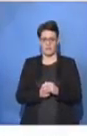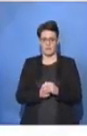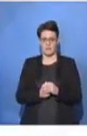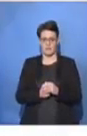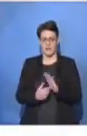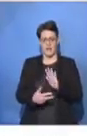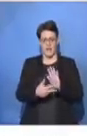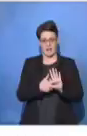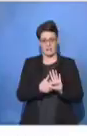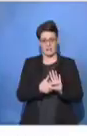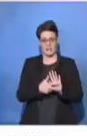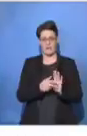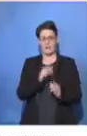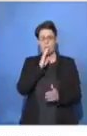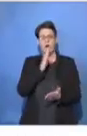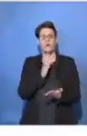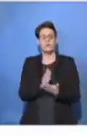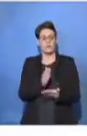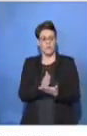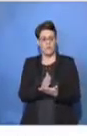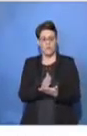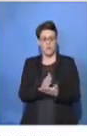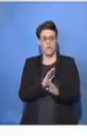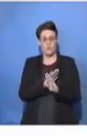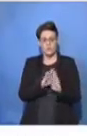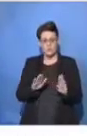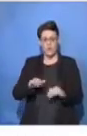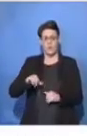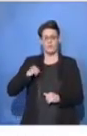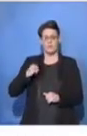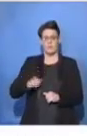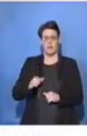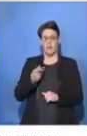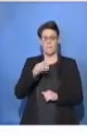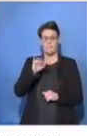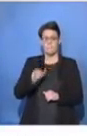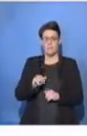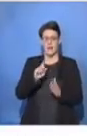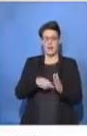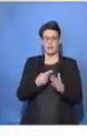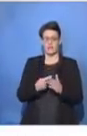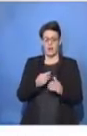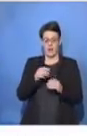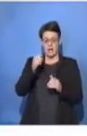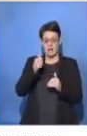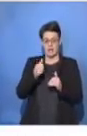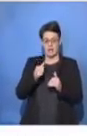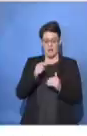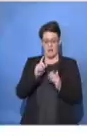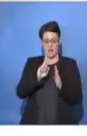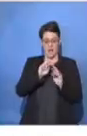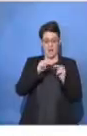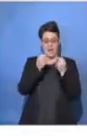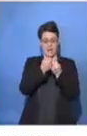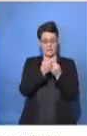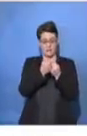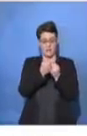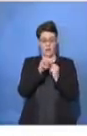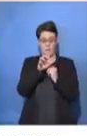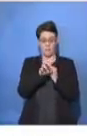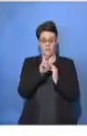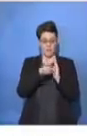Elections Act to ensure that no municipal by-elections are held within 6 months of the national